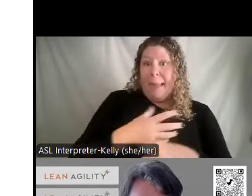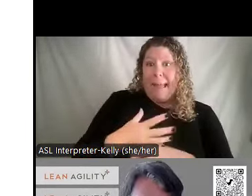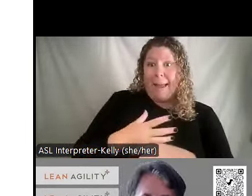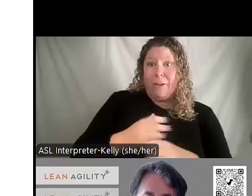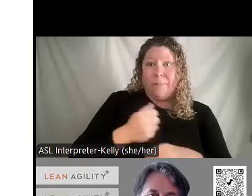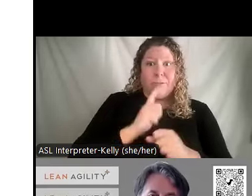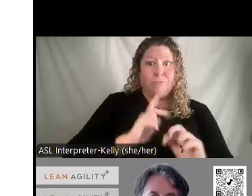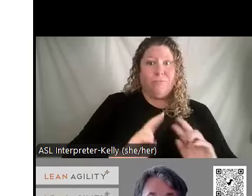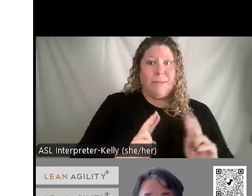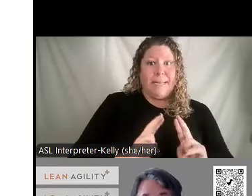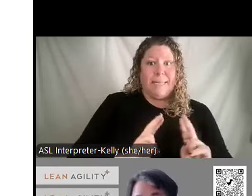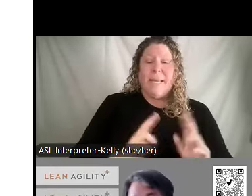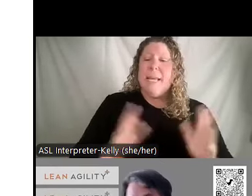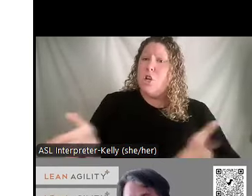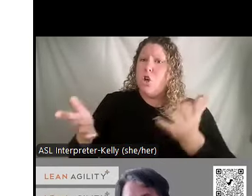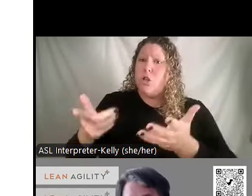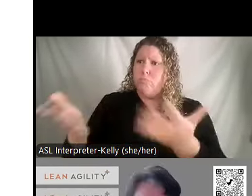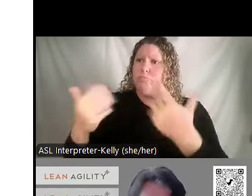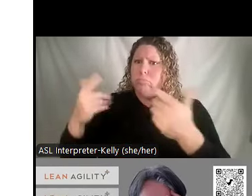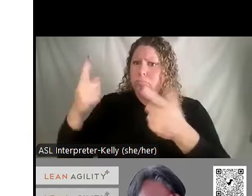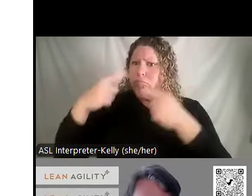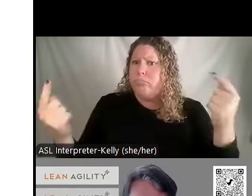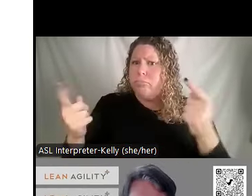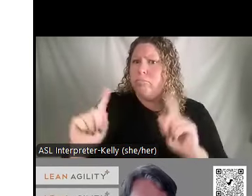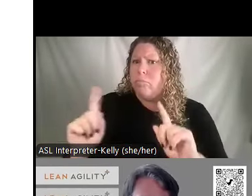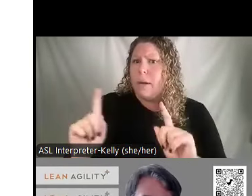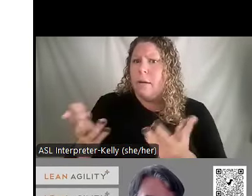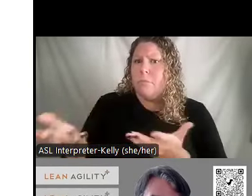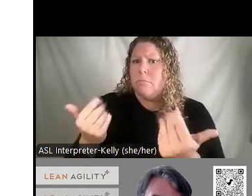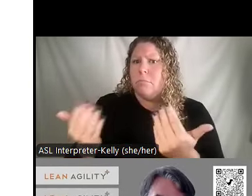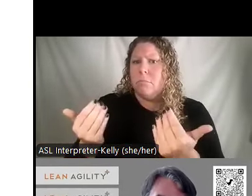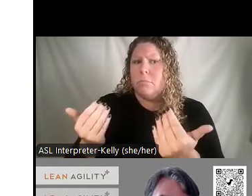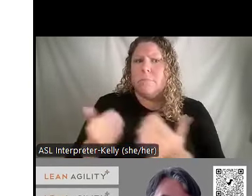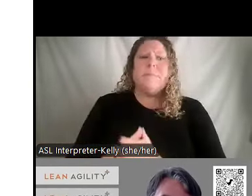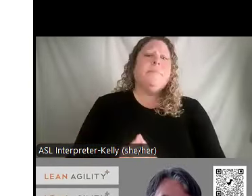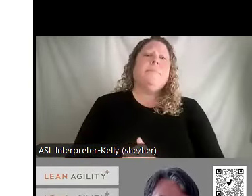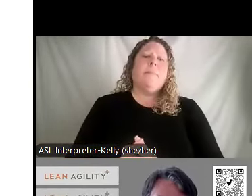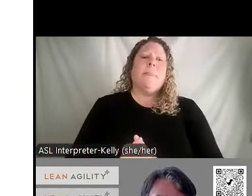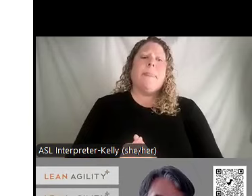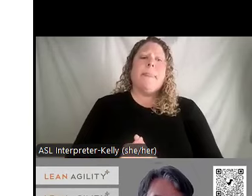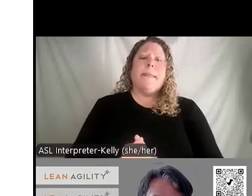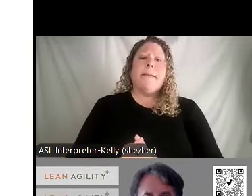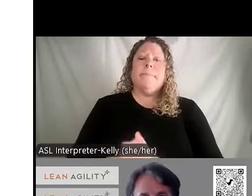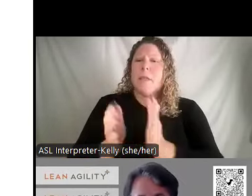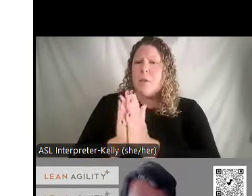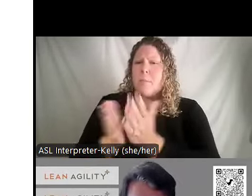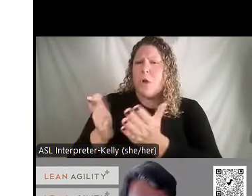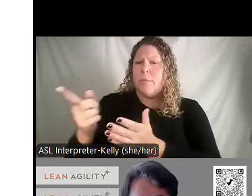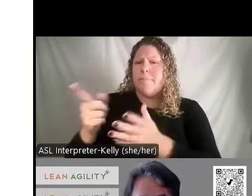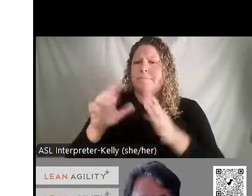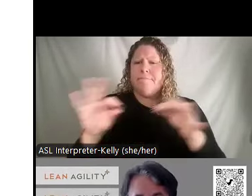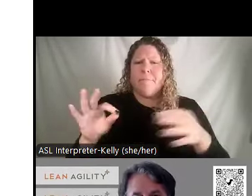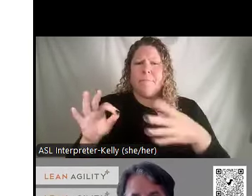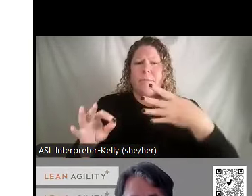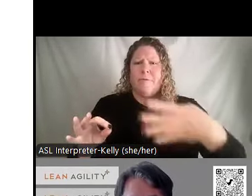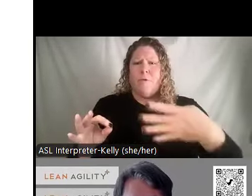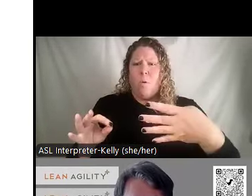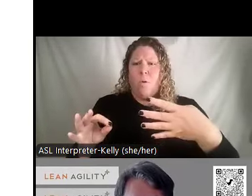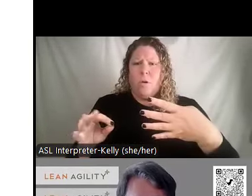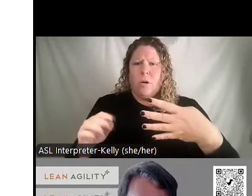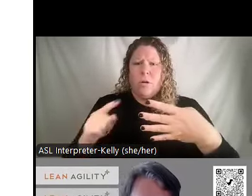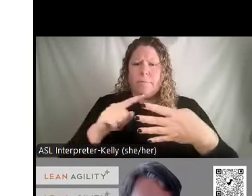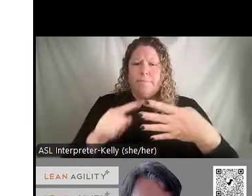come up. Now, to help you do that, I'm going to give you a few examples here. There's in the book, he mentions like 4 archetypes or 4 major